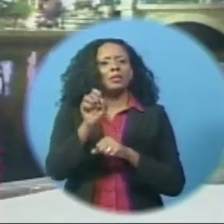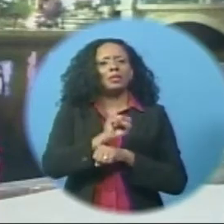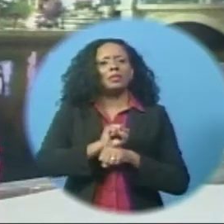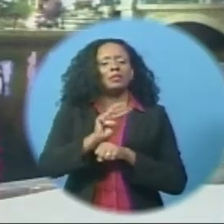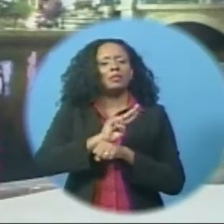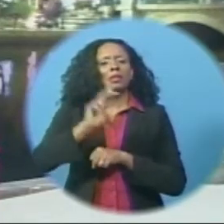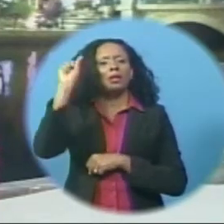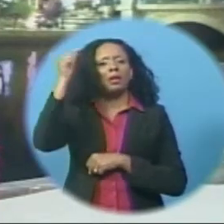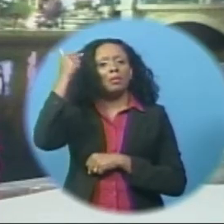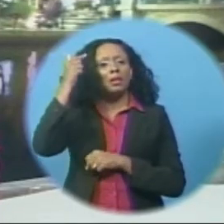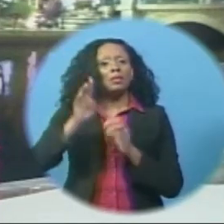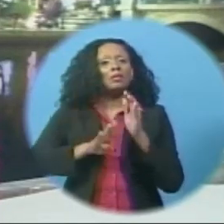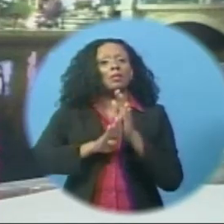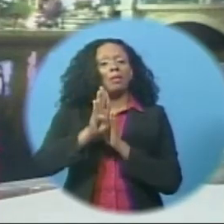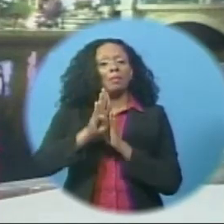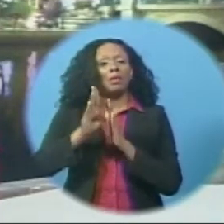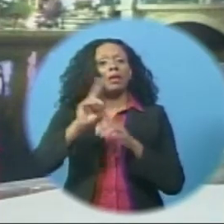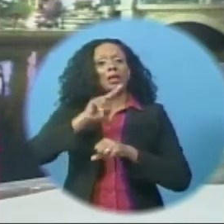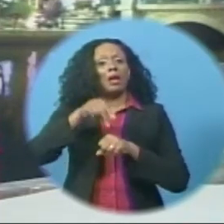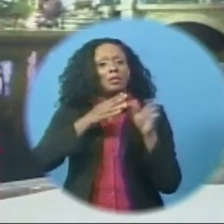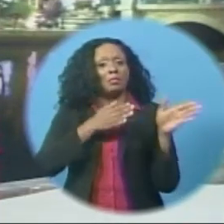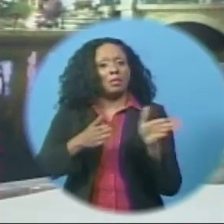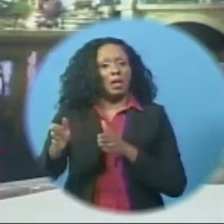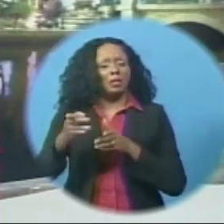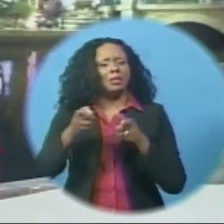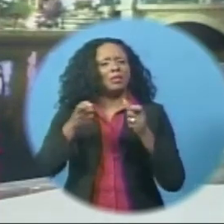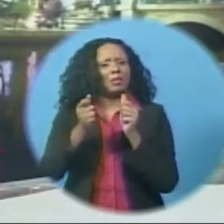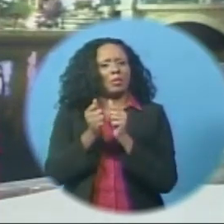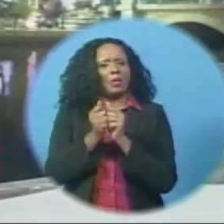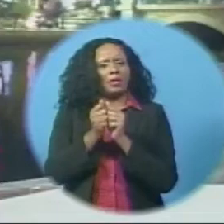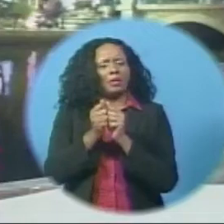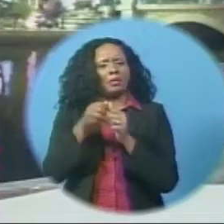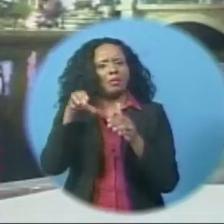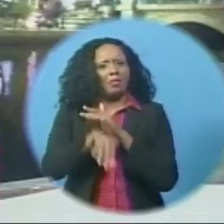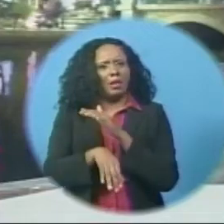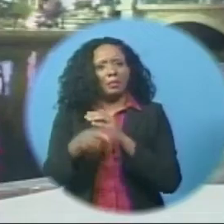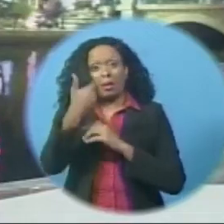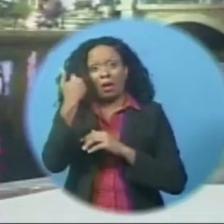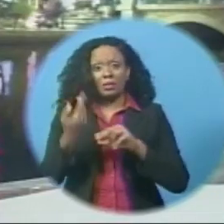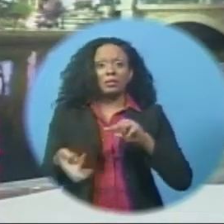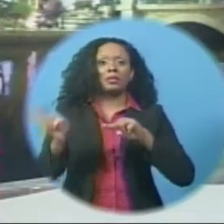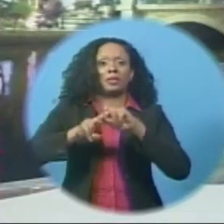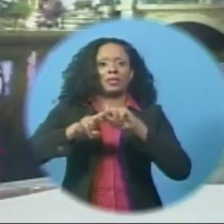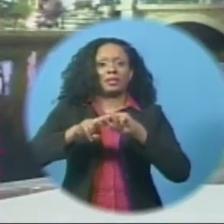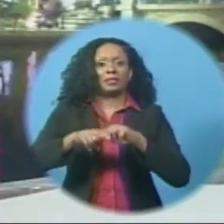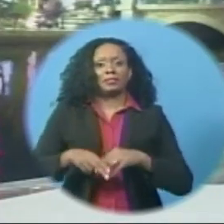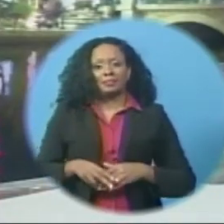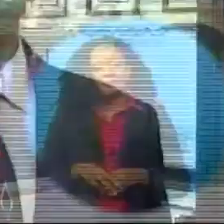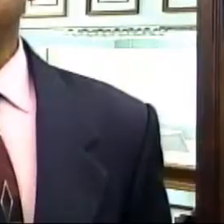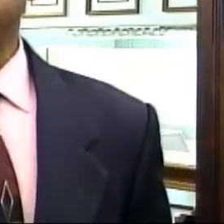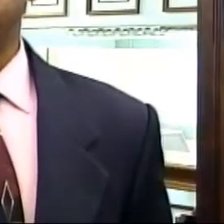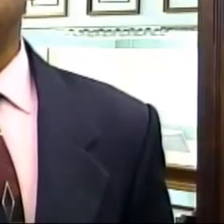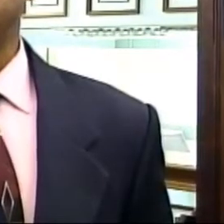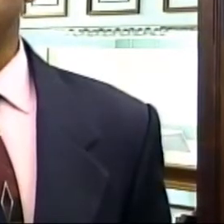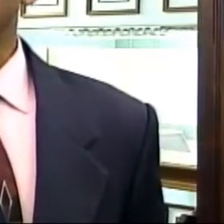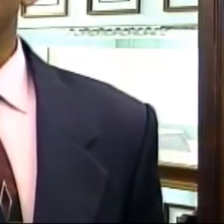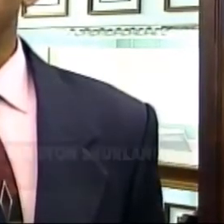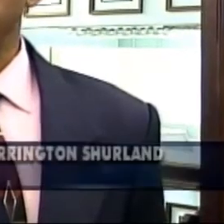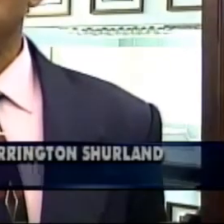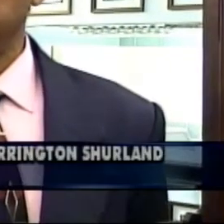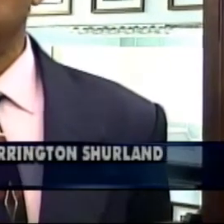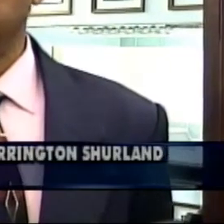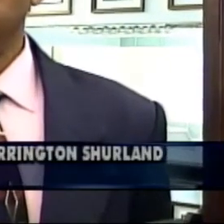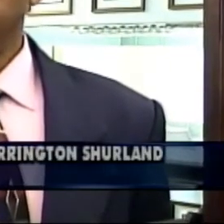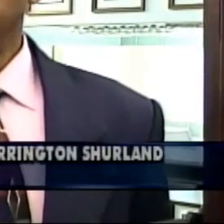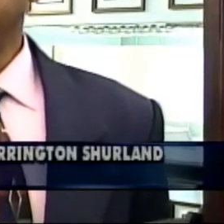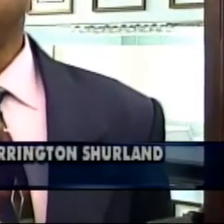in developing a national strategy to handle the increase in criminality. We have to focus on